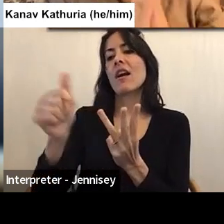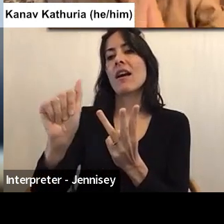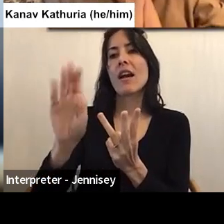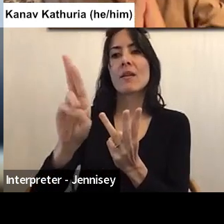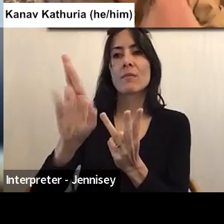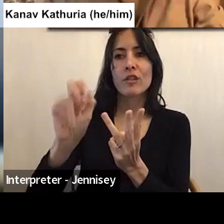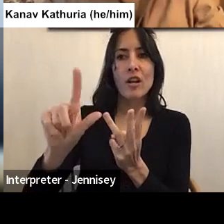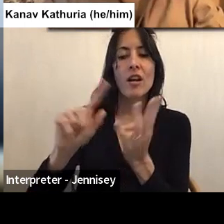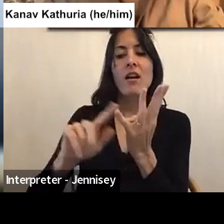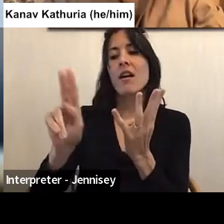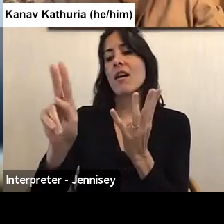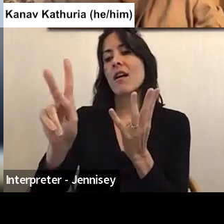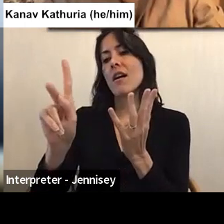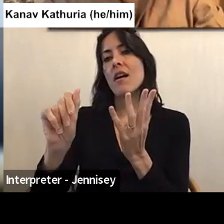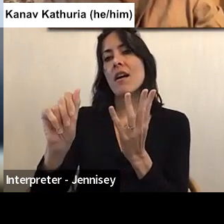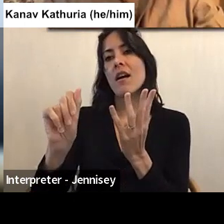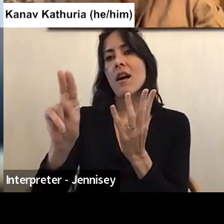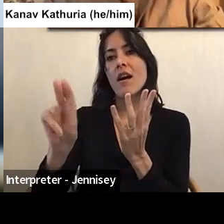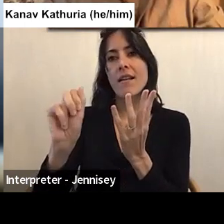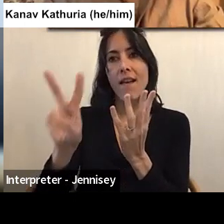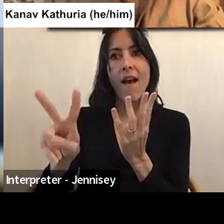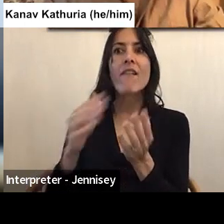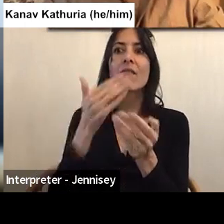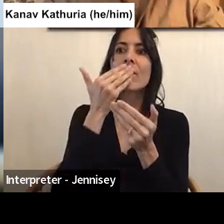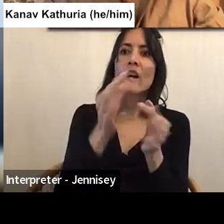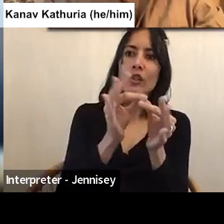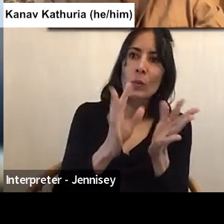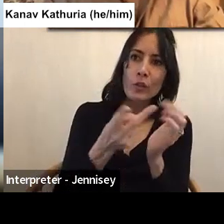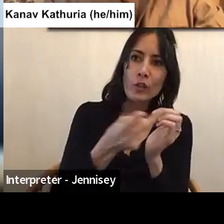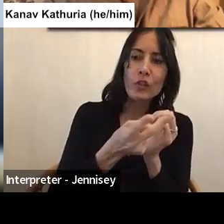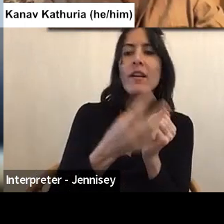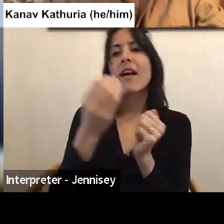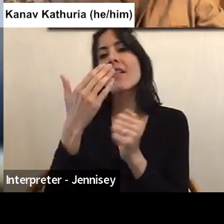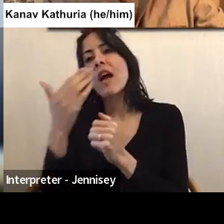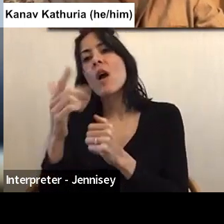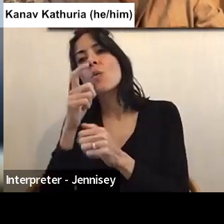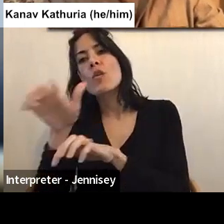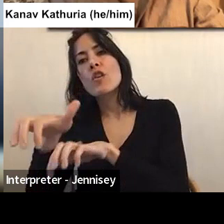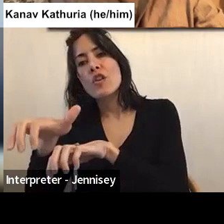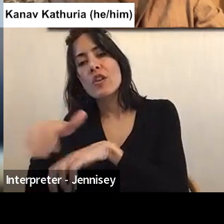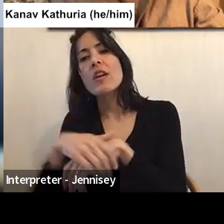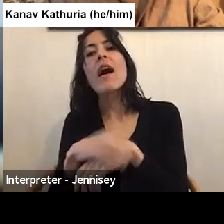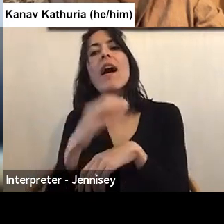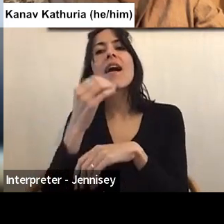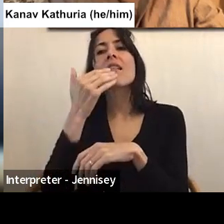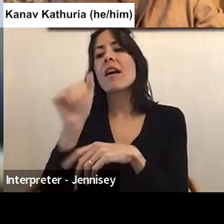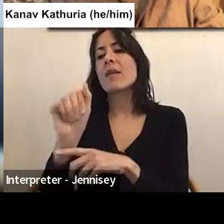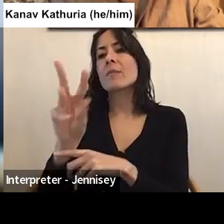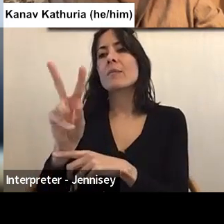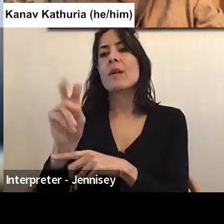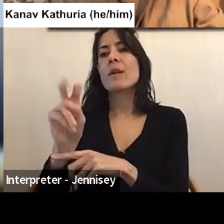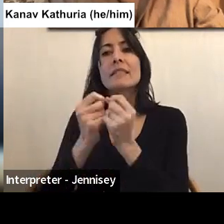interpreters, Genesee and Sarika, and to our captioner, as well as to AWN's team,